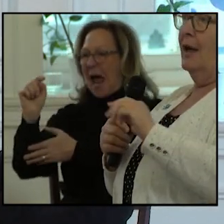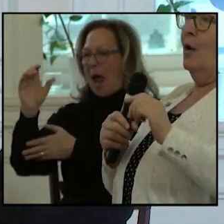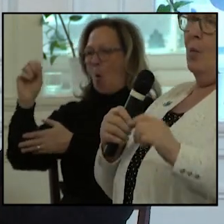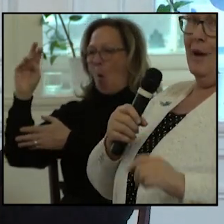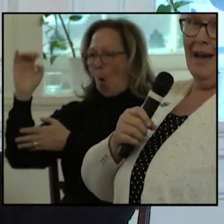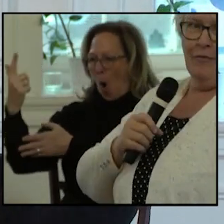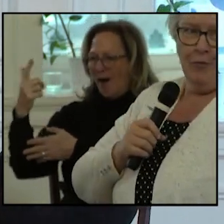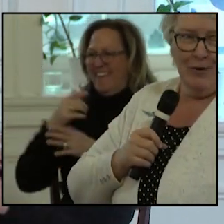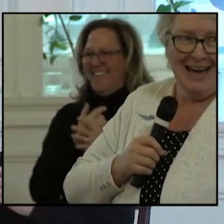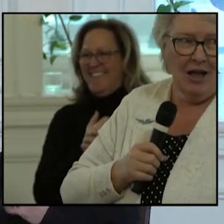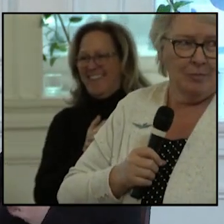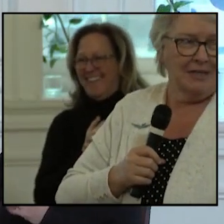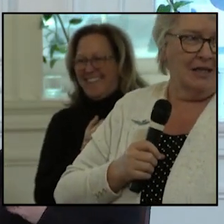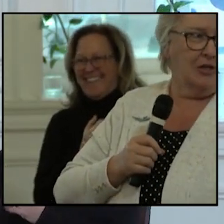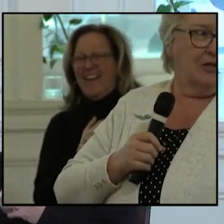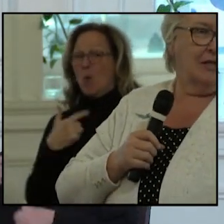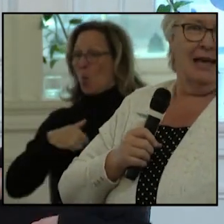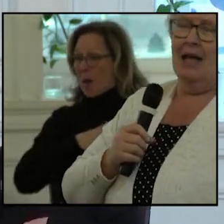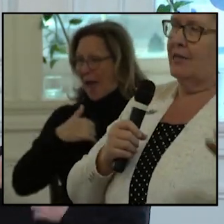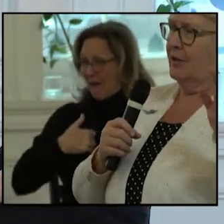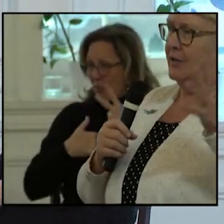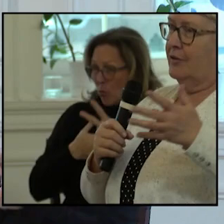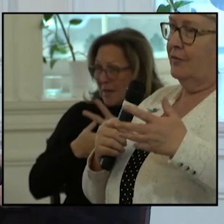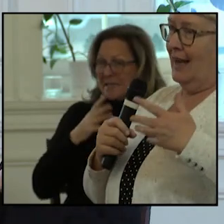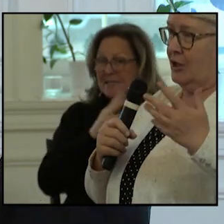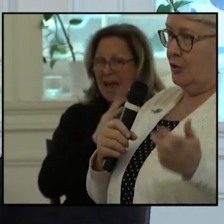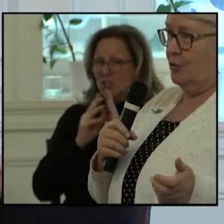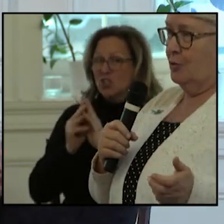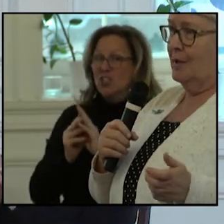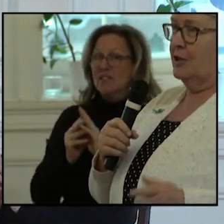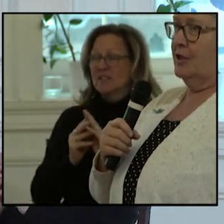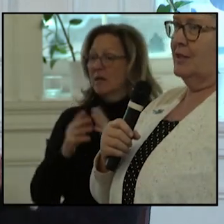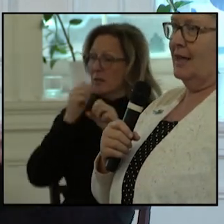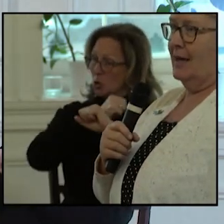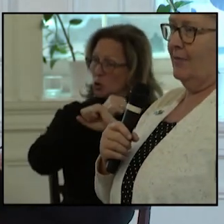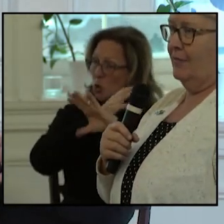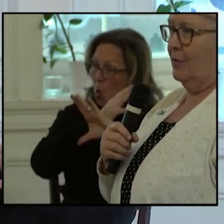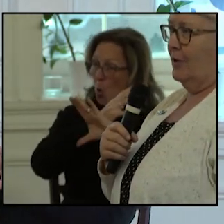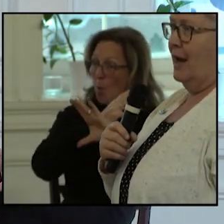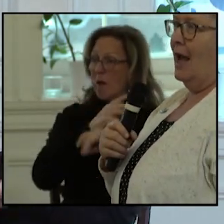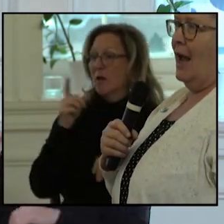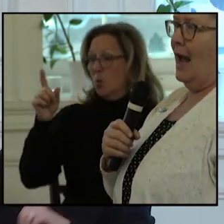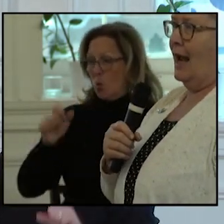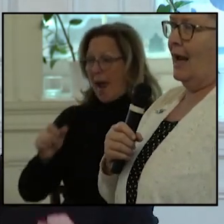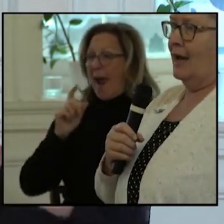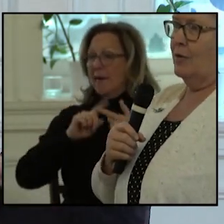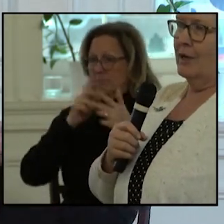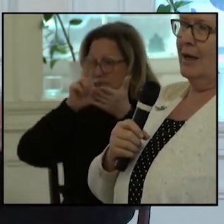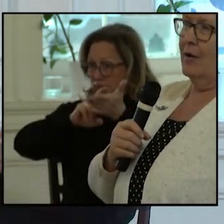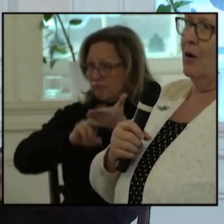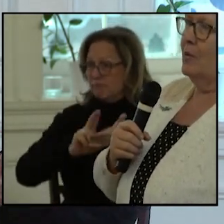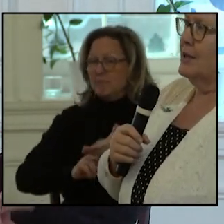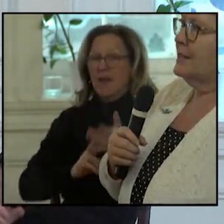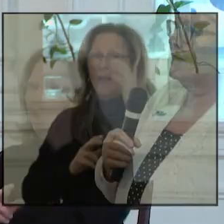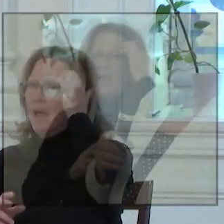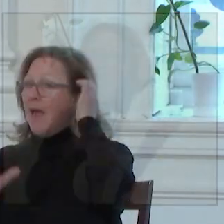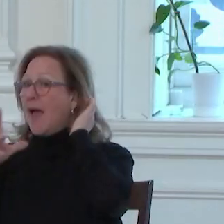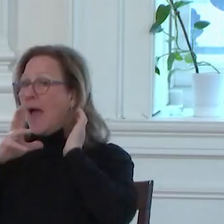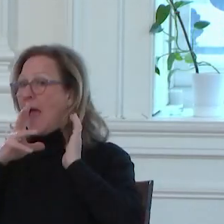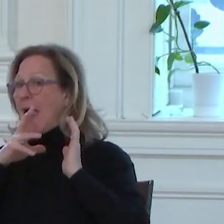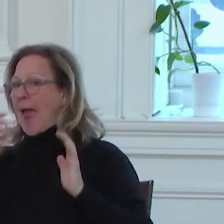csginc.org. We have free help sessions that are done via Zoom that you can sign up for, and we are